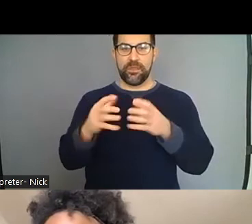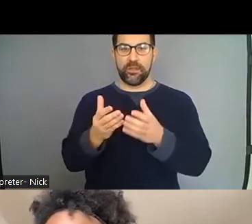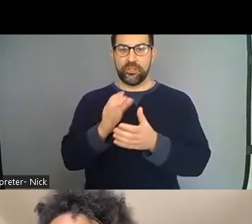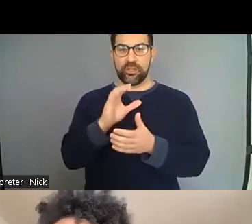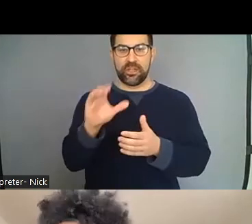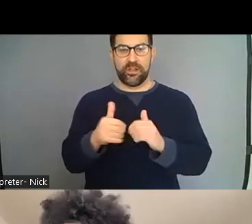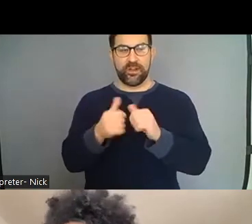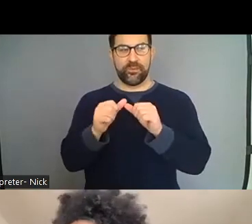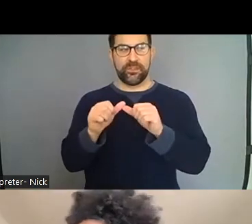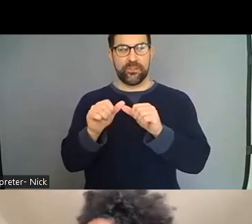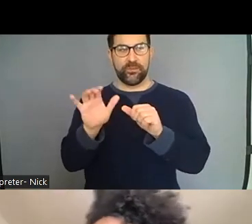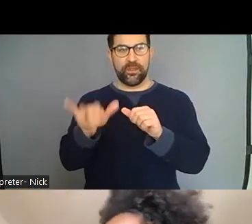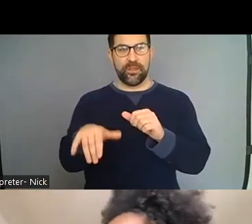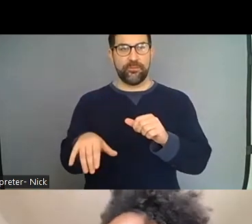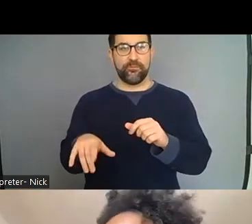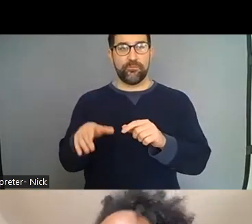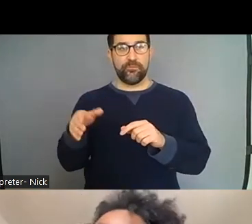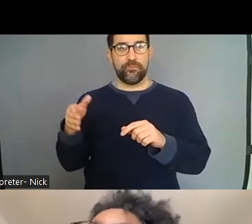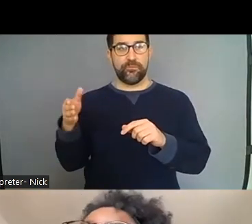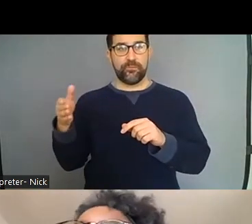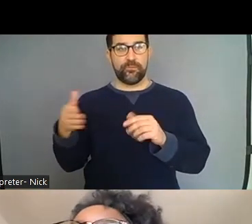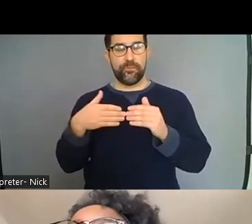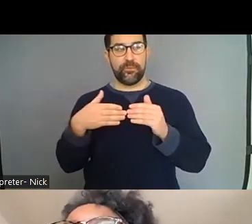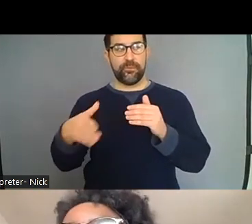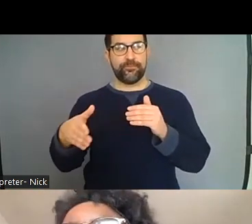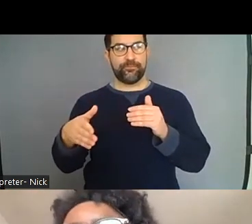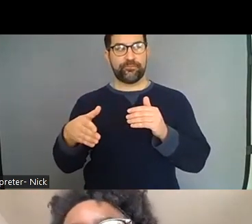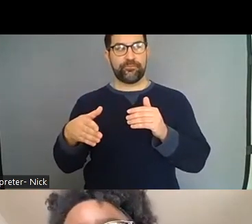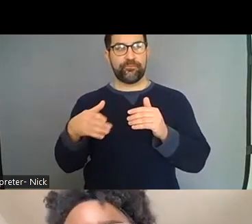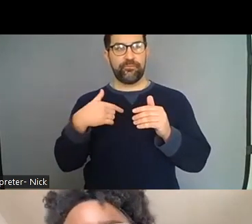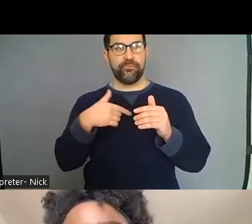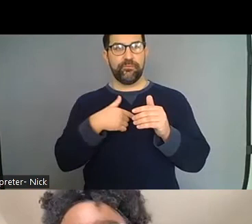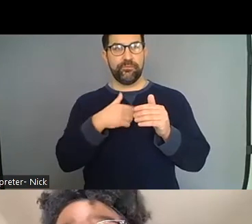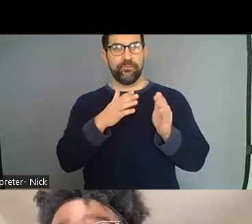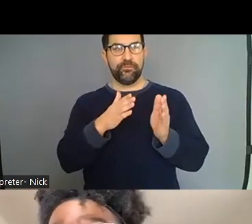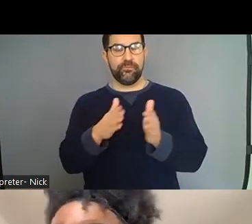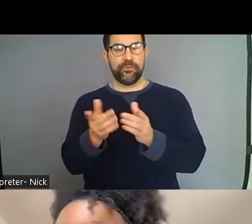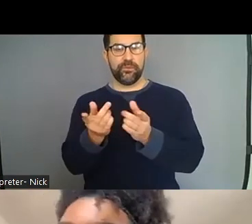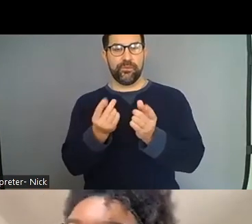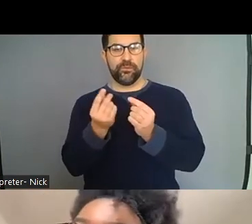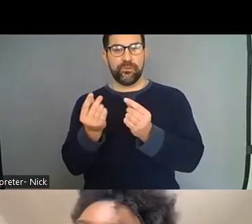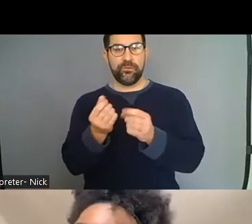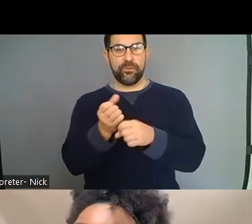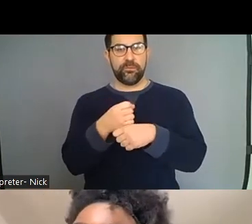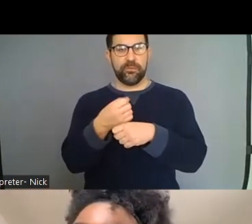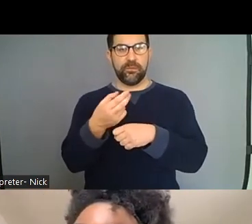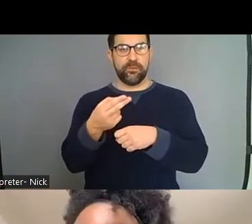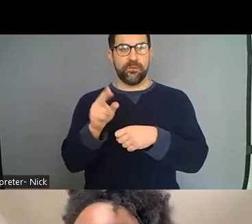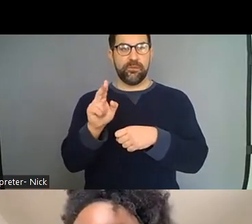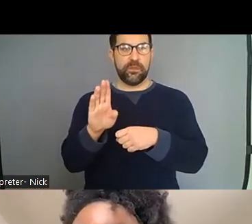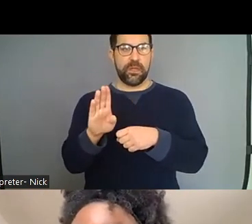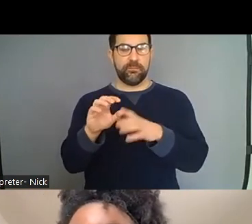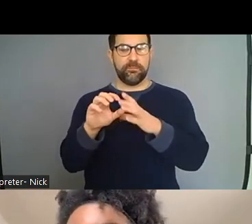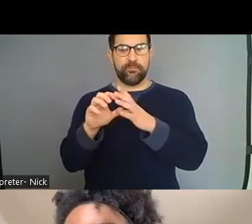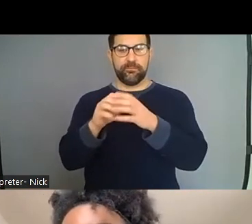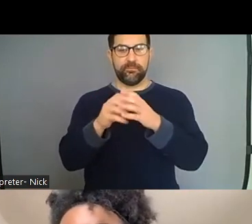doing that? From there, what our organization has started doing is creating hubs of students at different high schools.